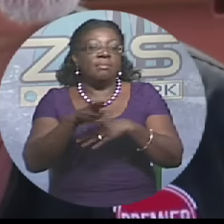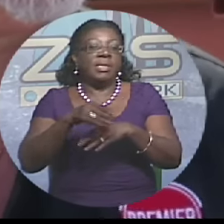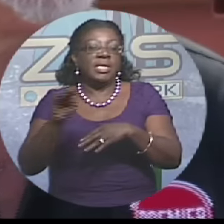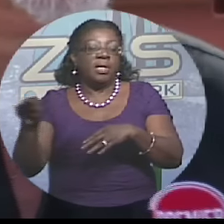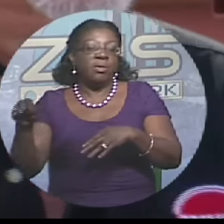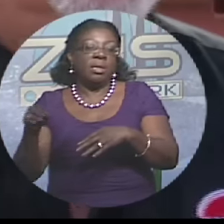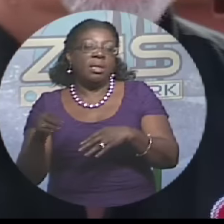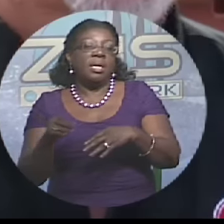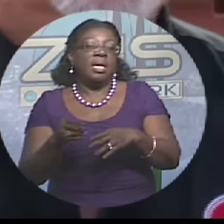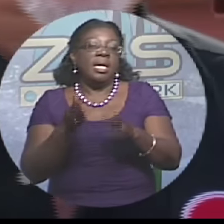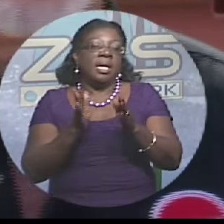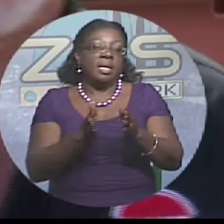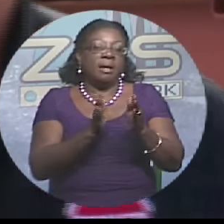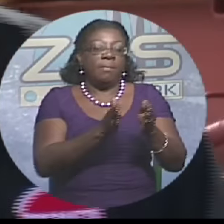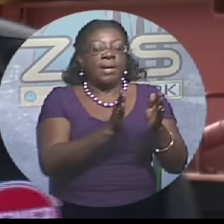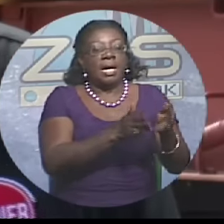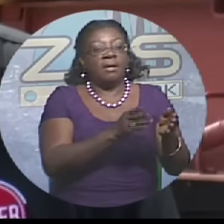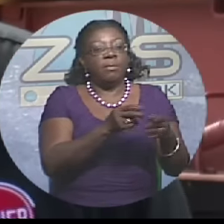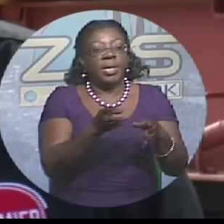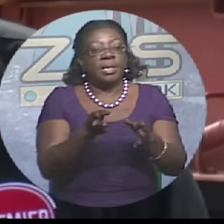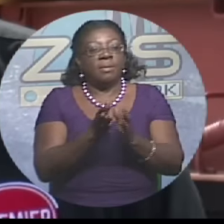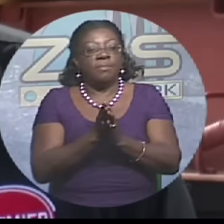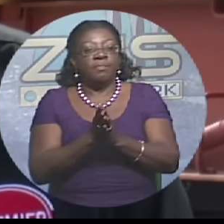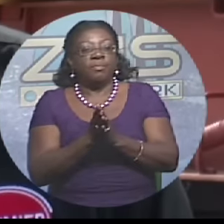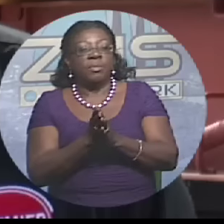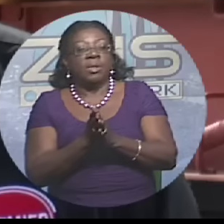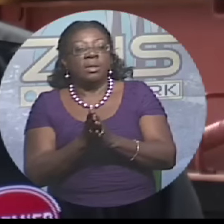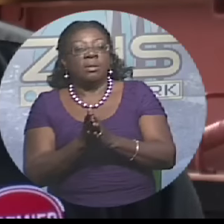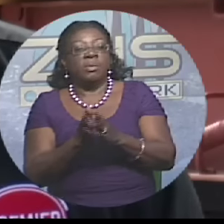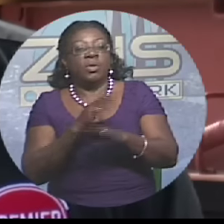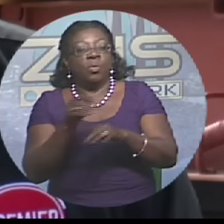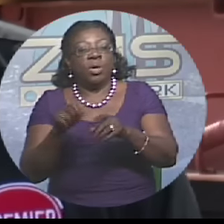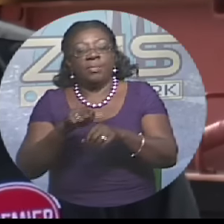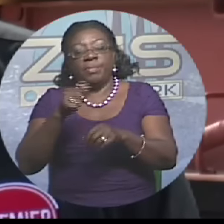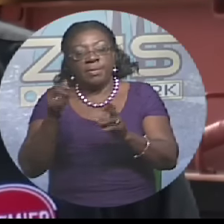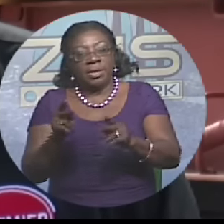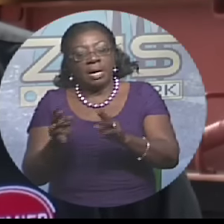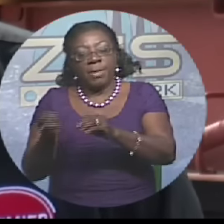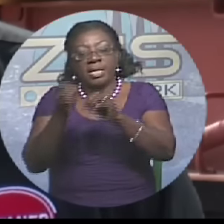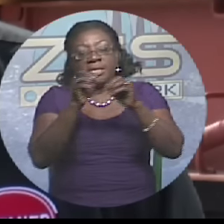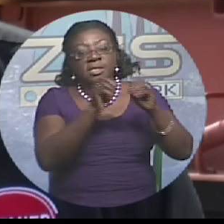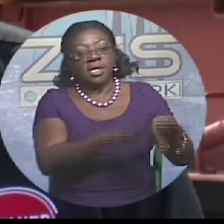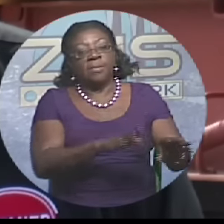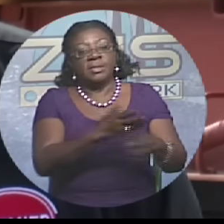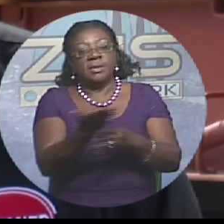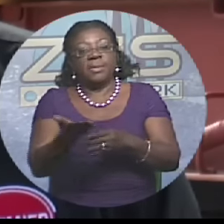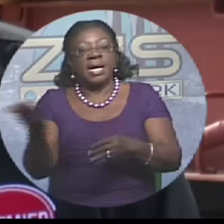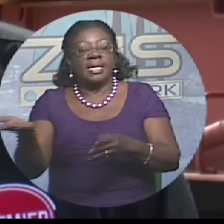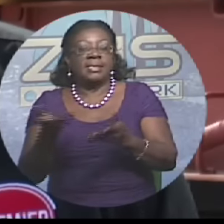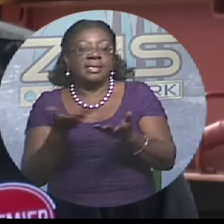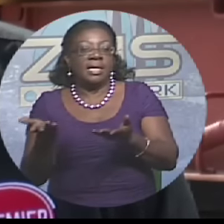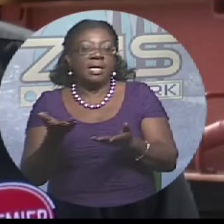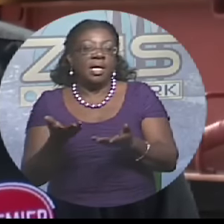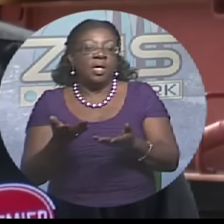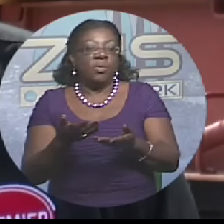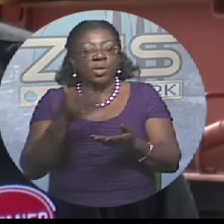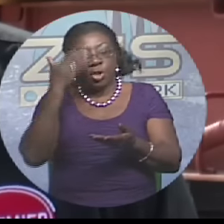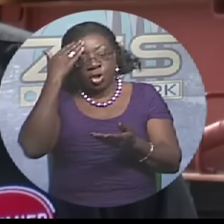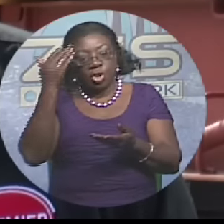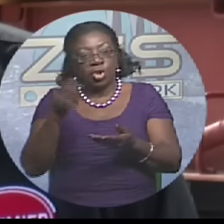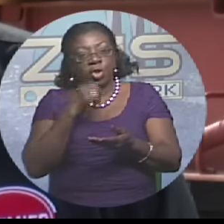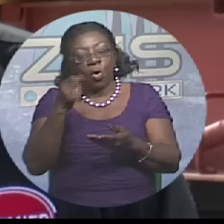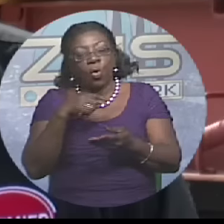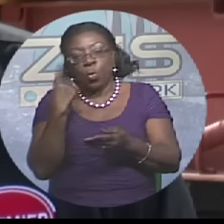comes and just dumping their supplies into an area, that overwhelms the system because we're not sure who they're coming to. But